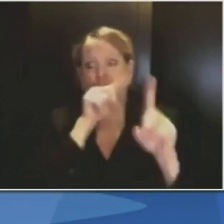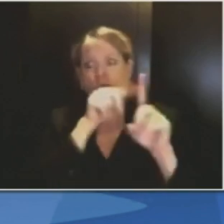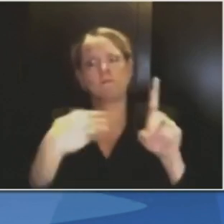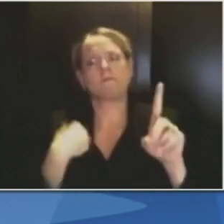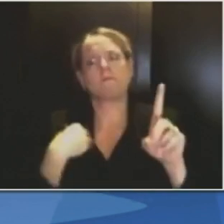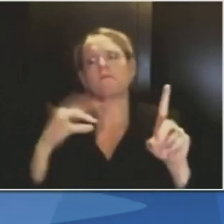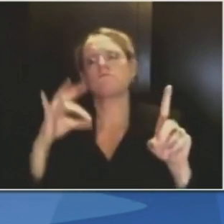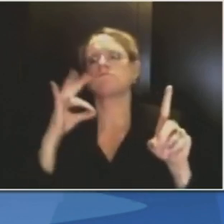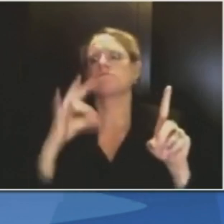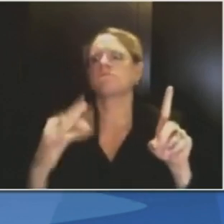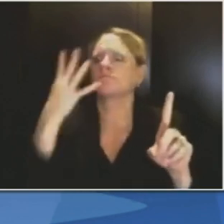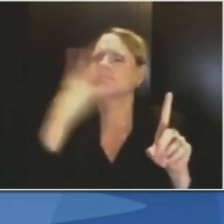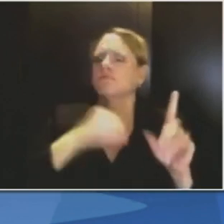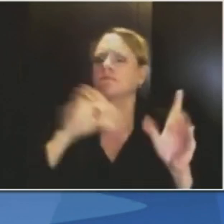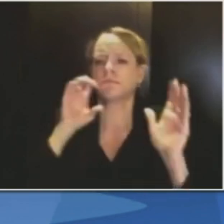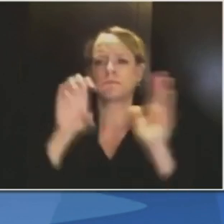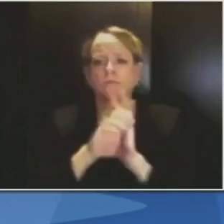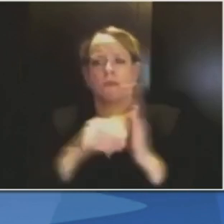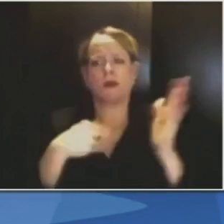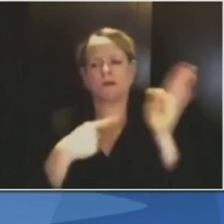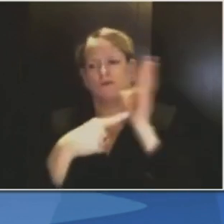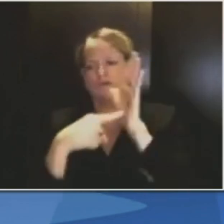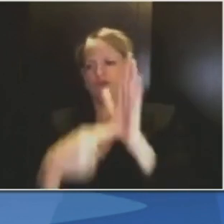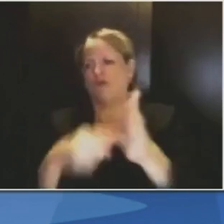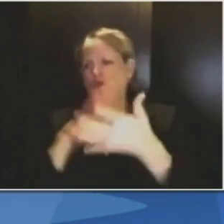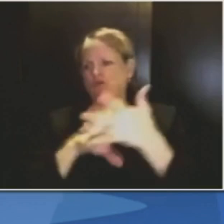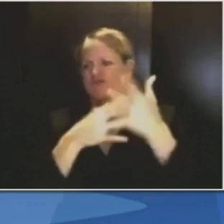get county data for hospitalization?